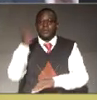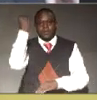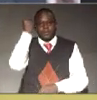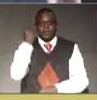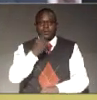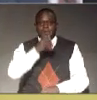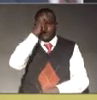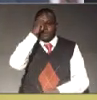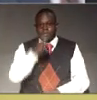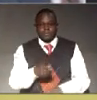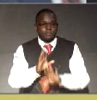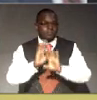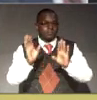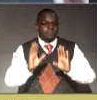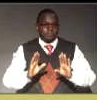ruling.